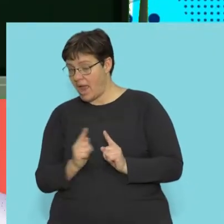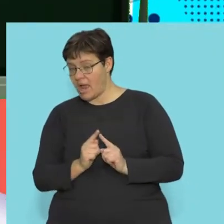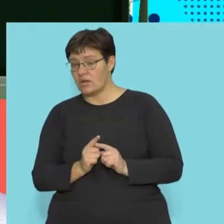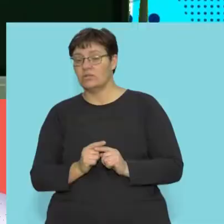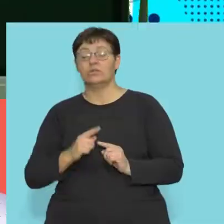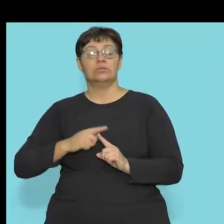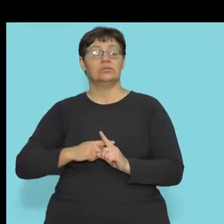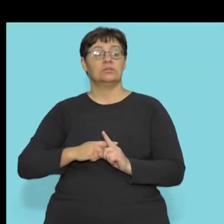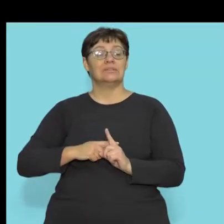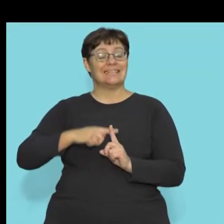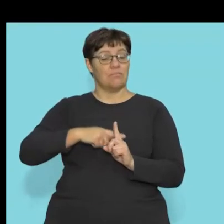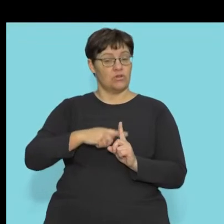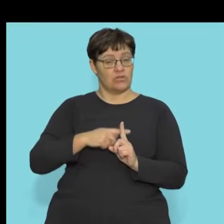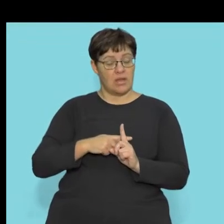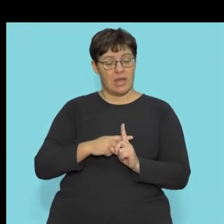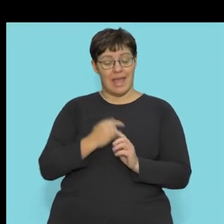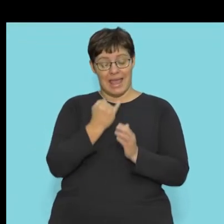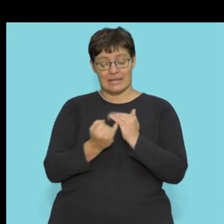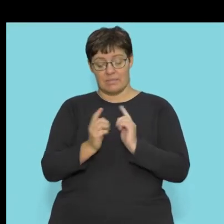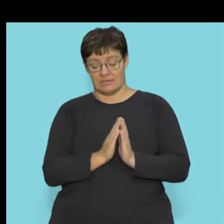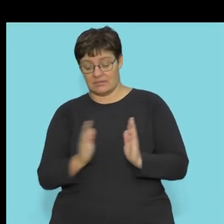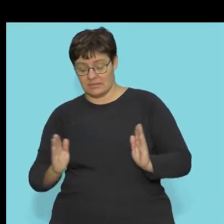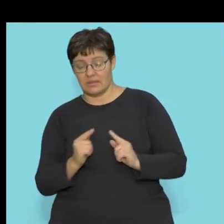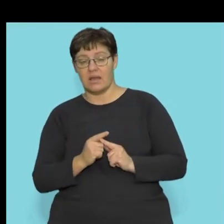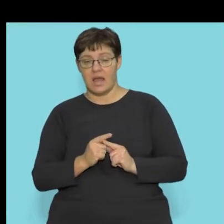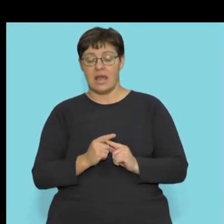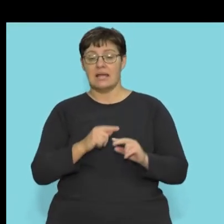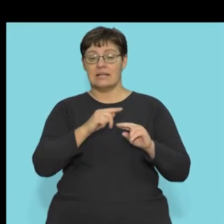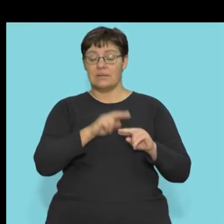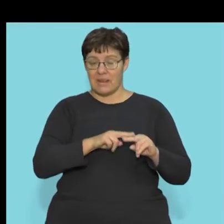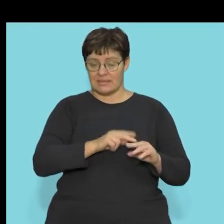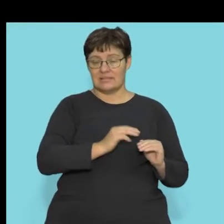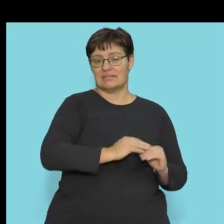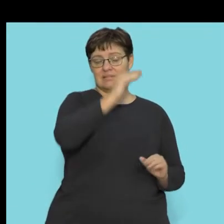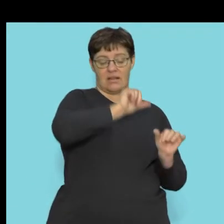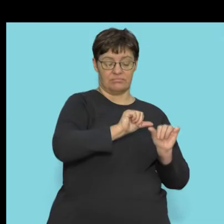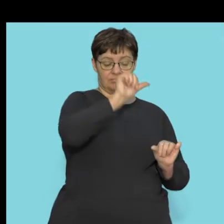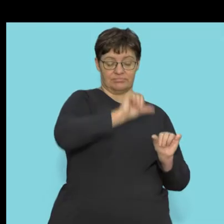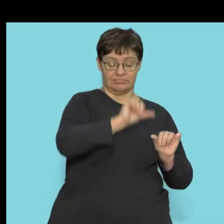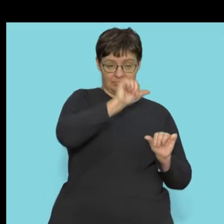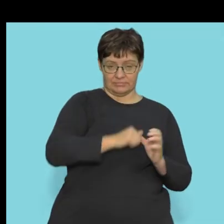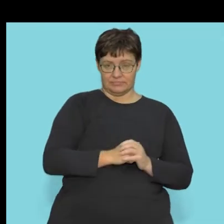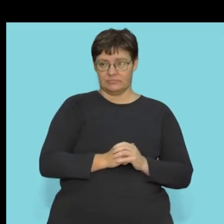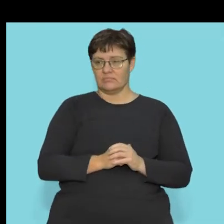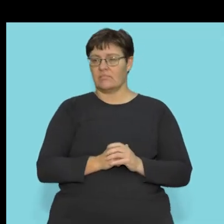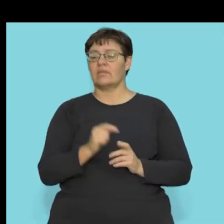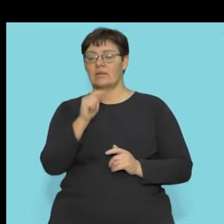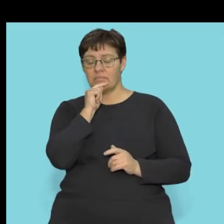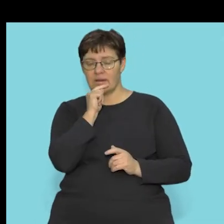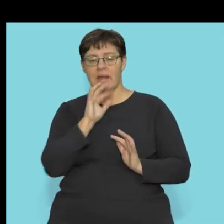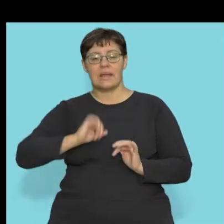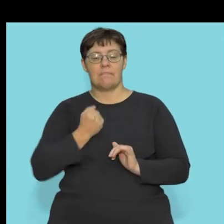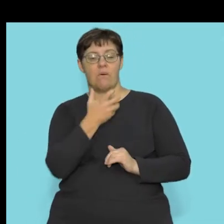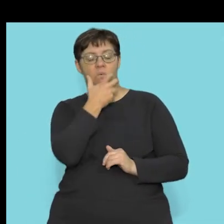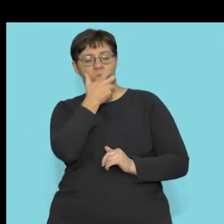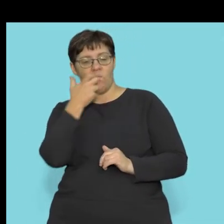was effective. So, a possible hypothesis would be bread dough kept at